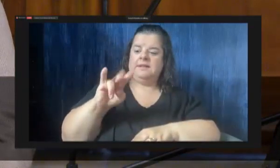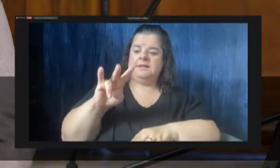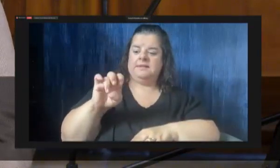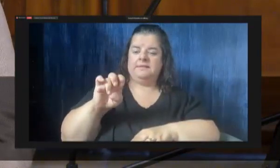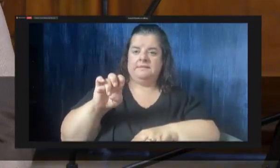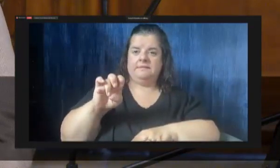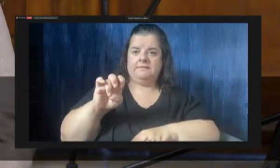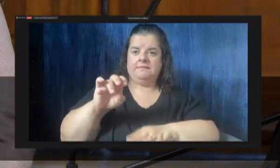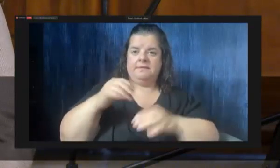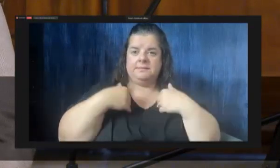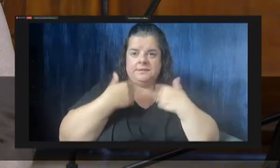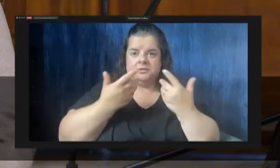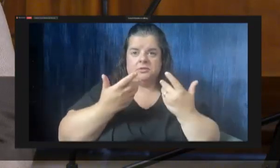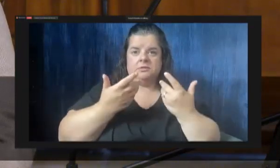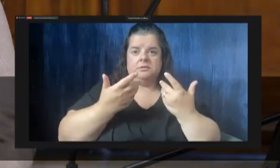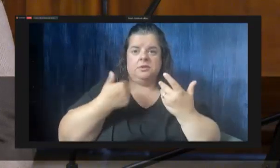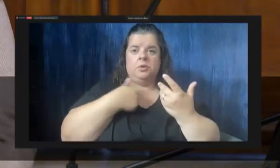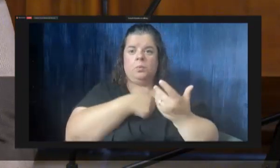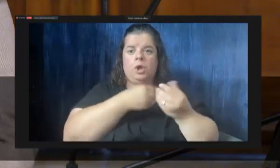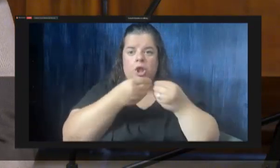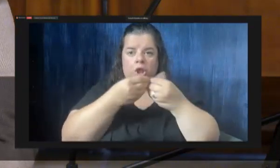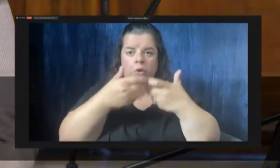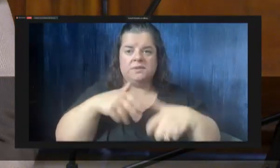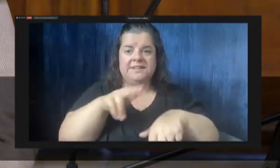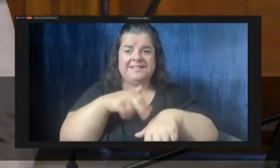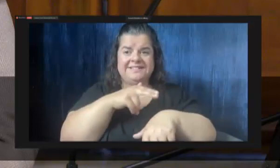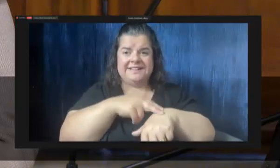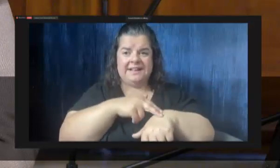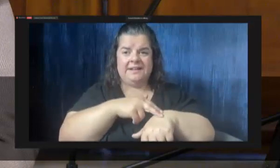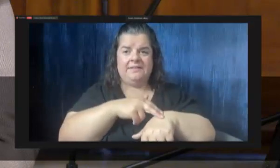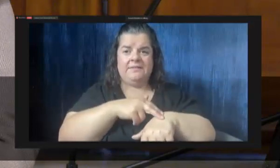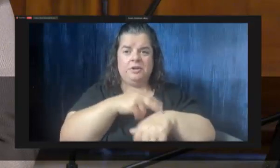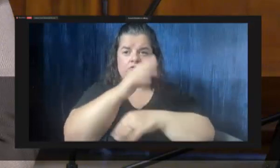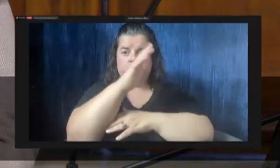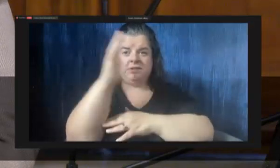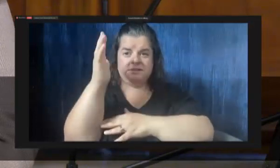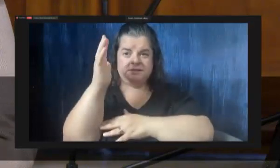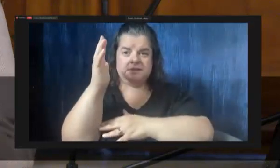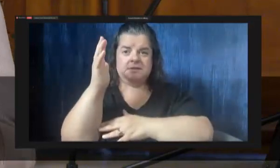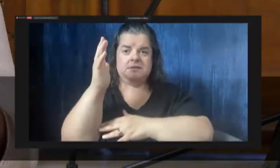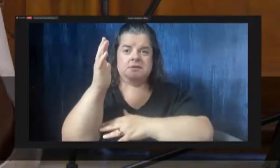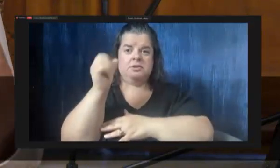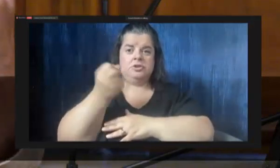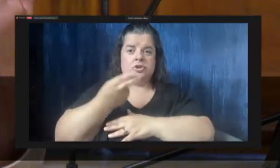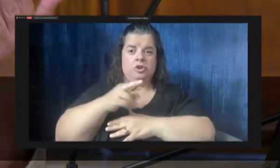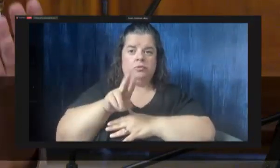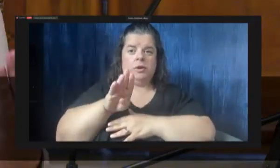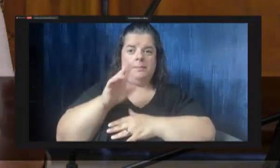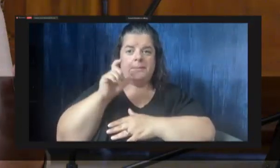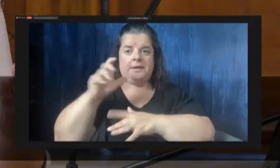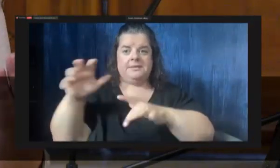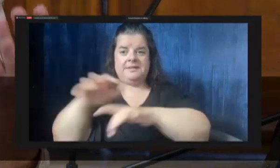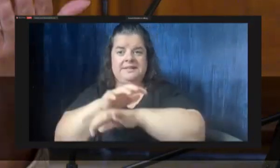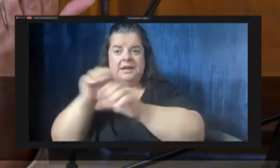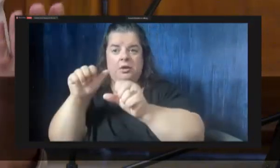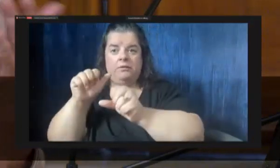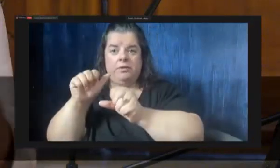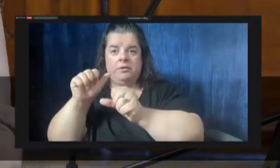getting, we're losing our native trees and shrubs because of invasive species, but here